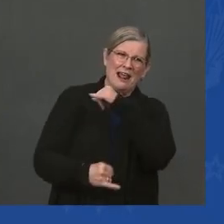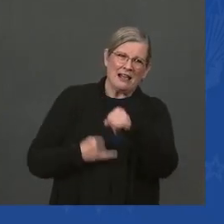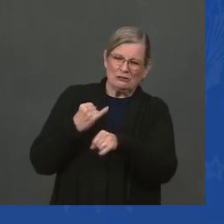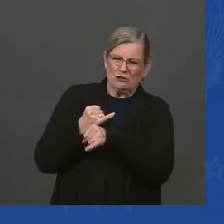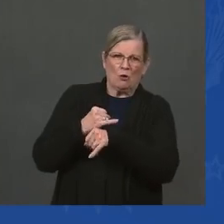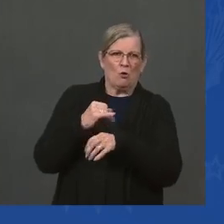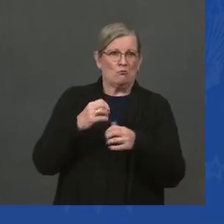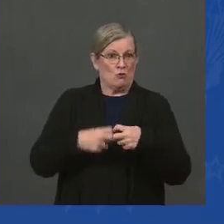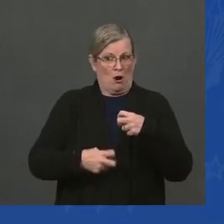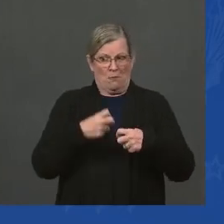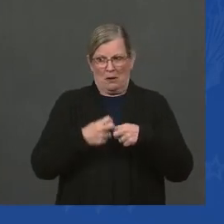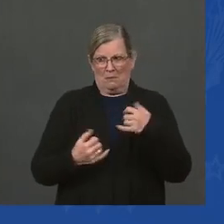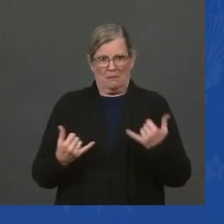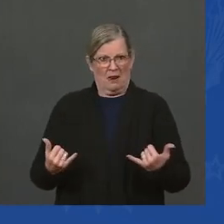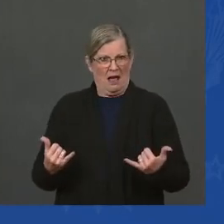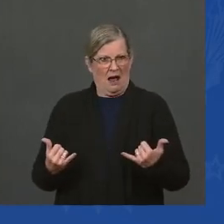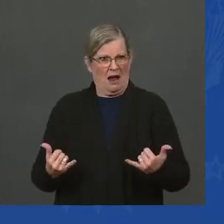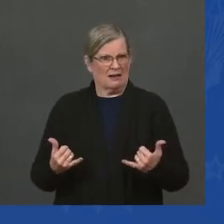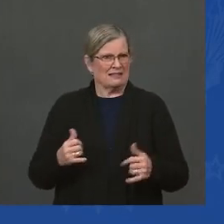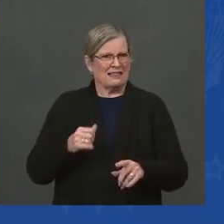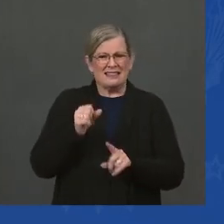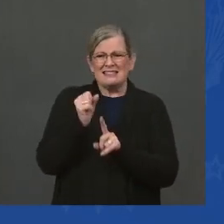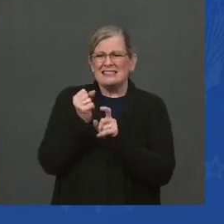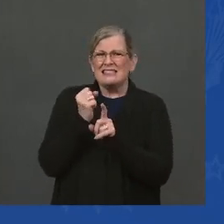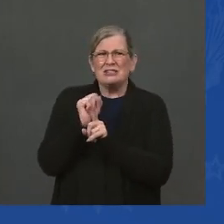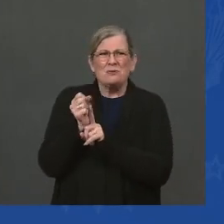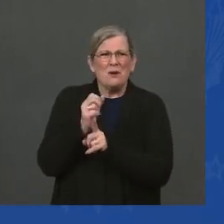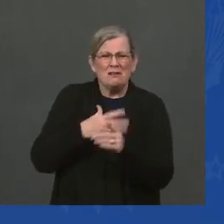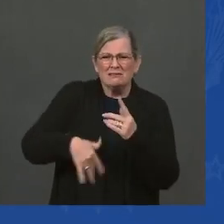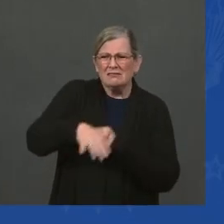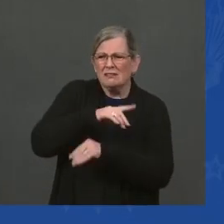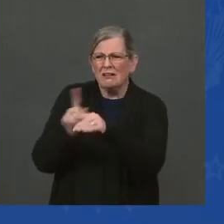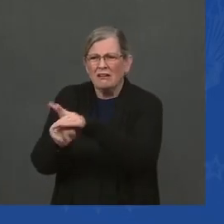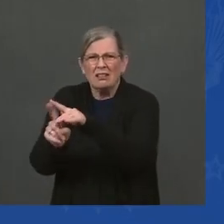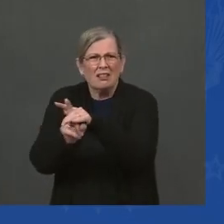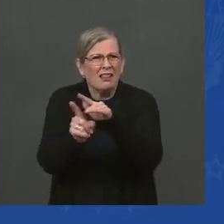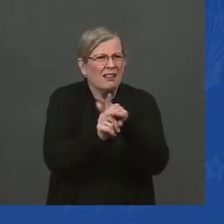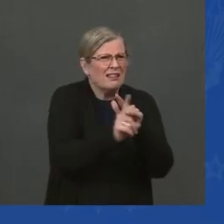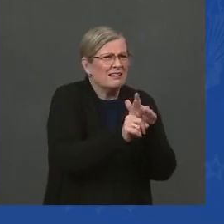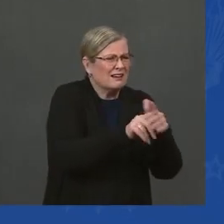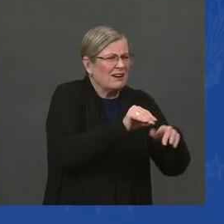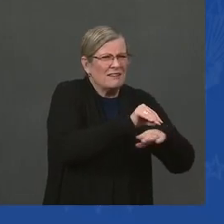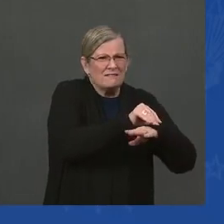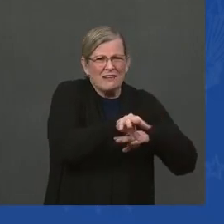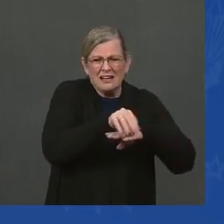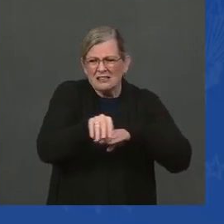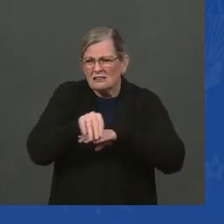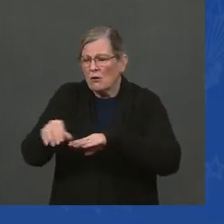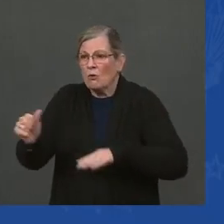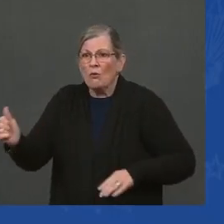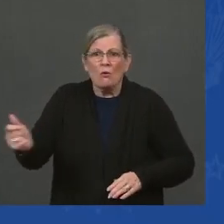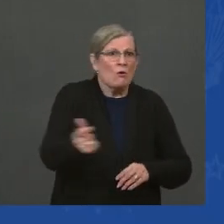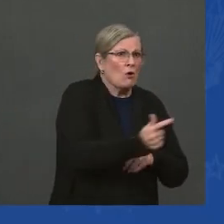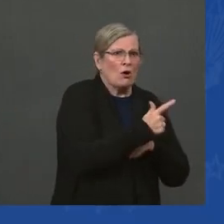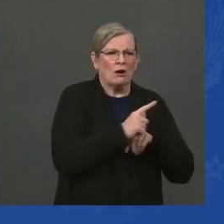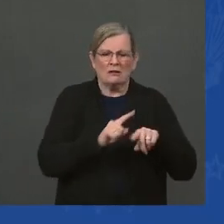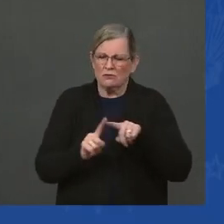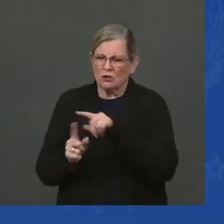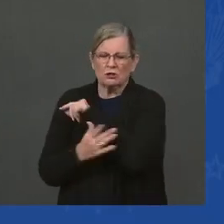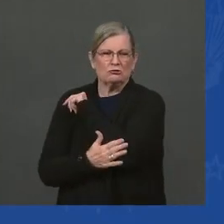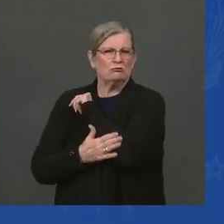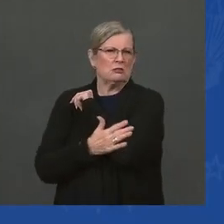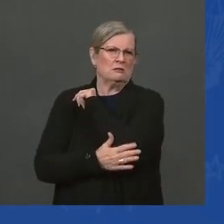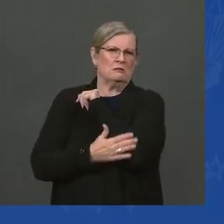circumstances affect all nations, that we've not only gotten countries off the sideline in terms of making significant